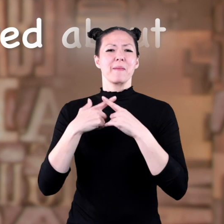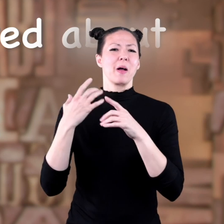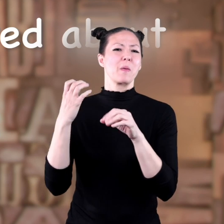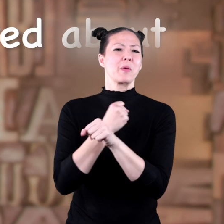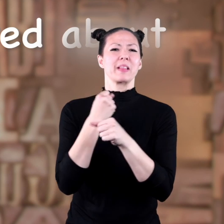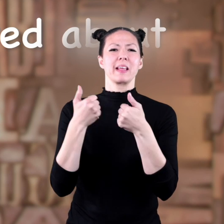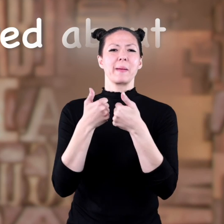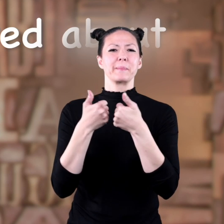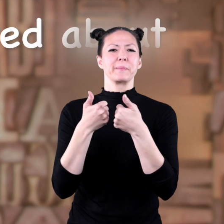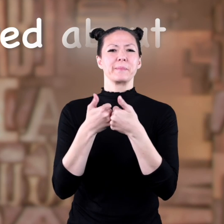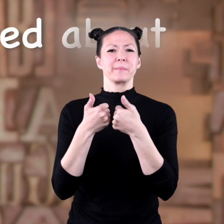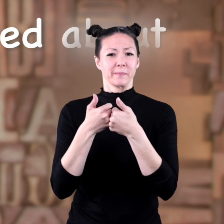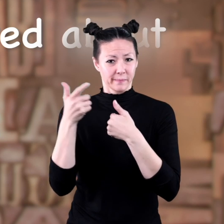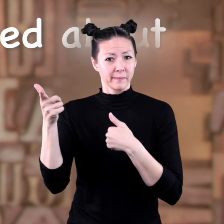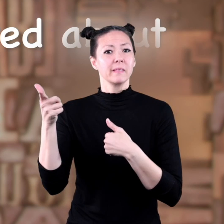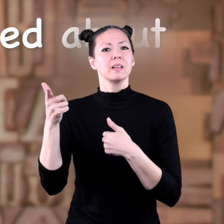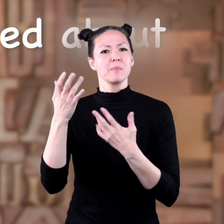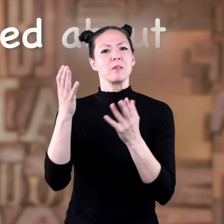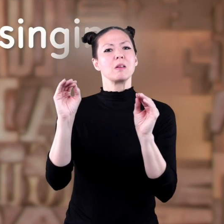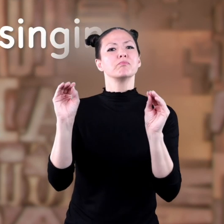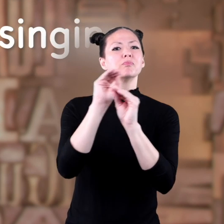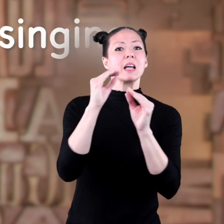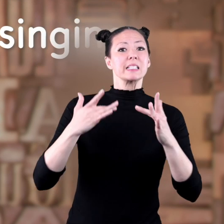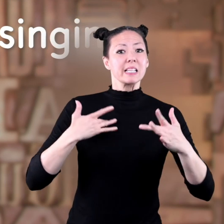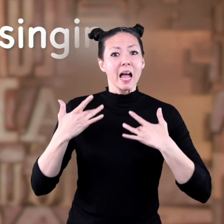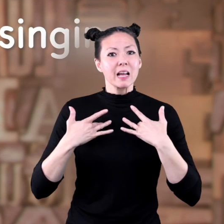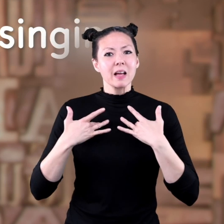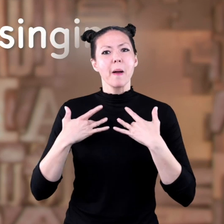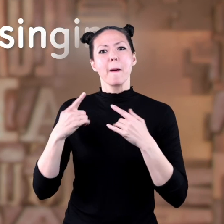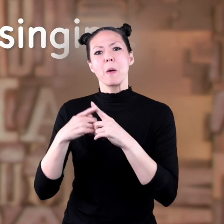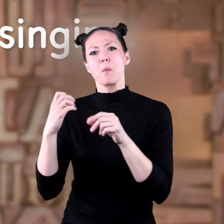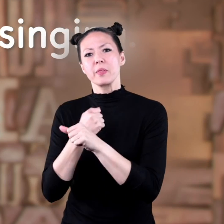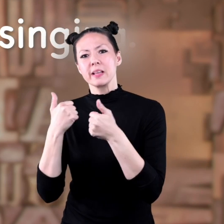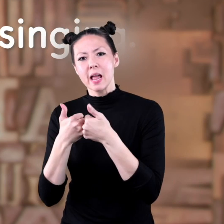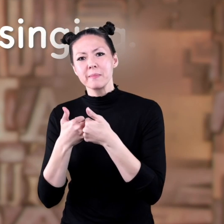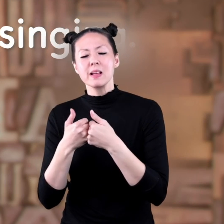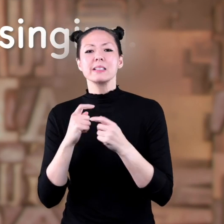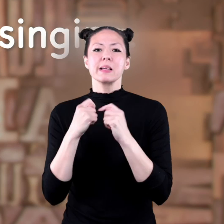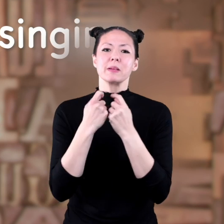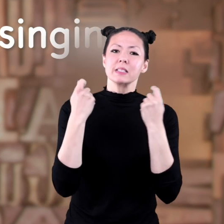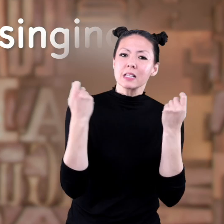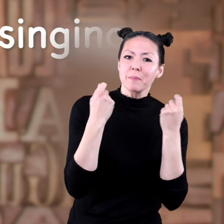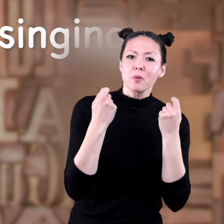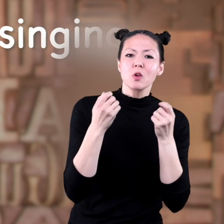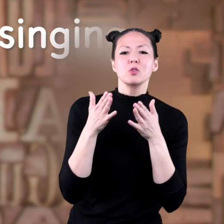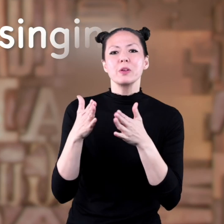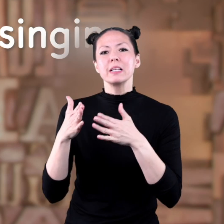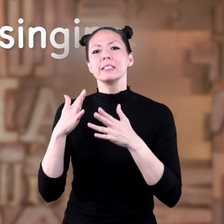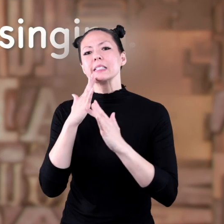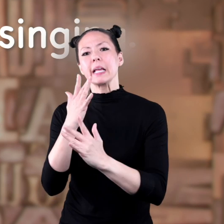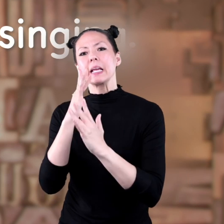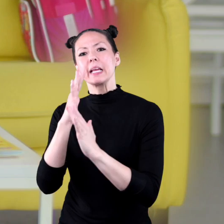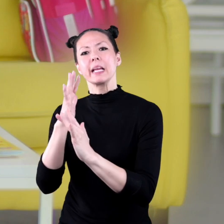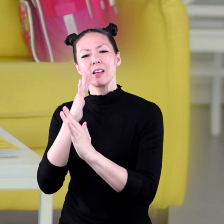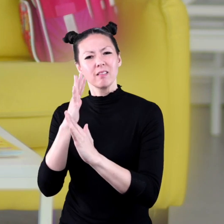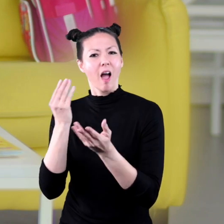about the win. You might want to change it to, excited about the win, the team celebrated in the streets